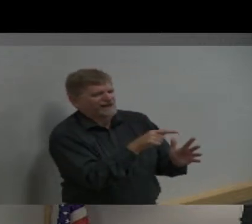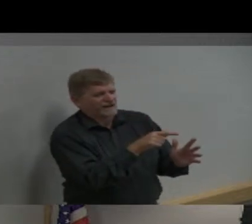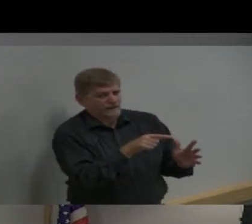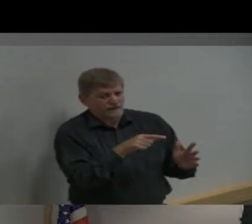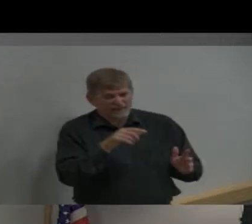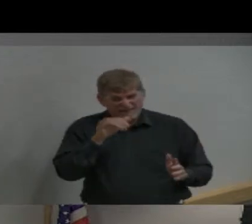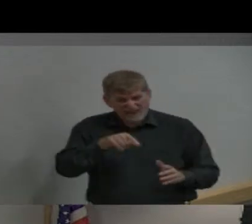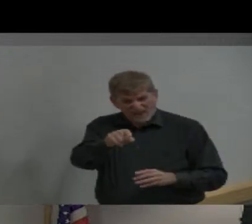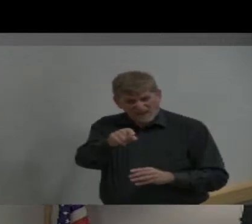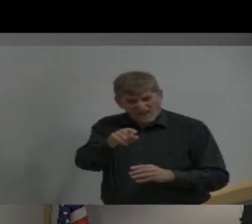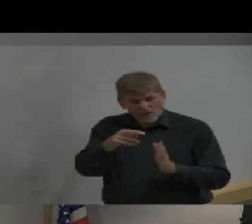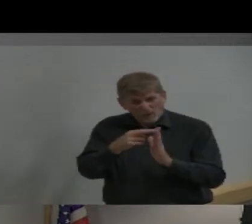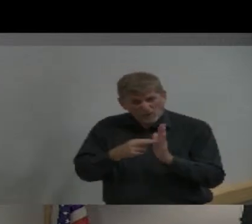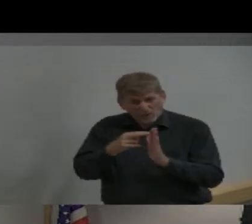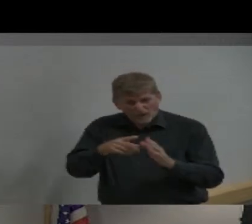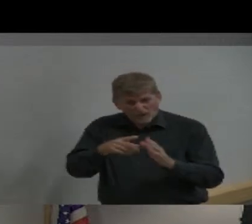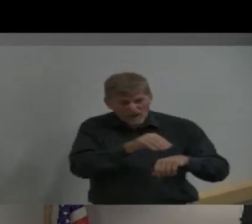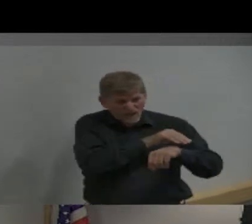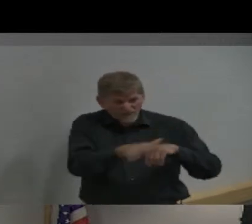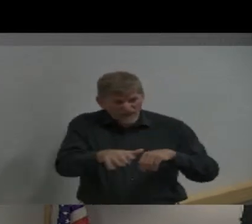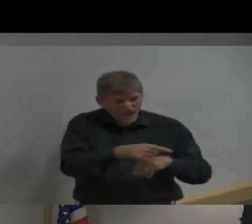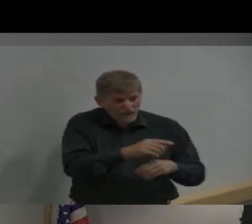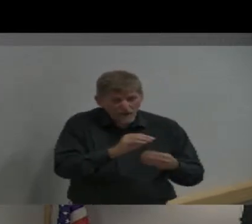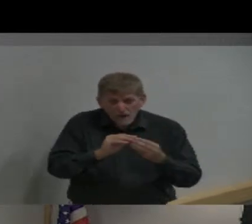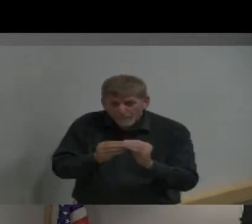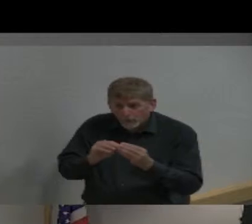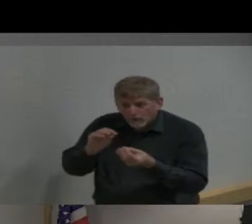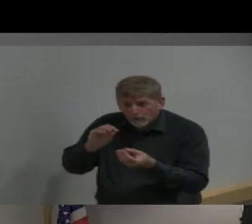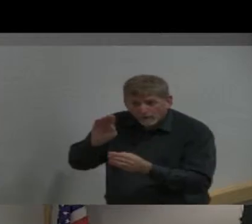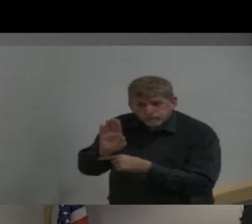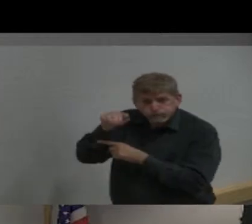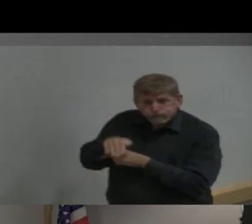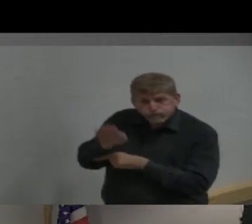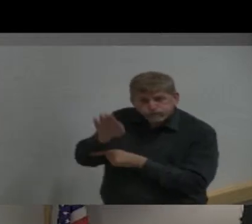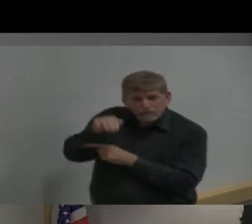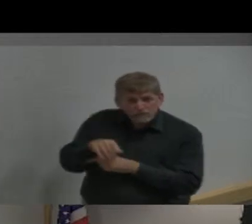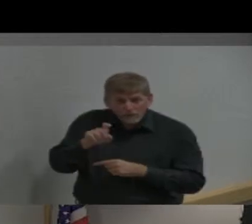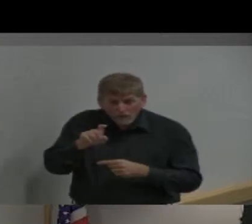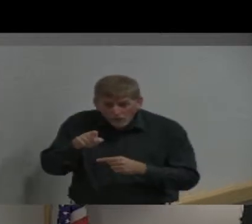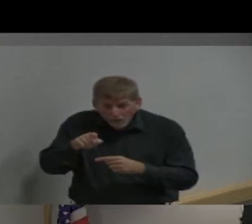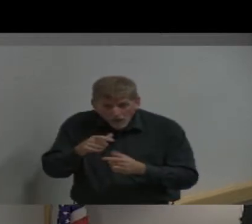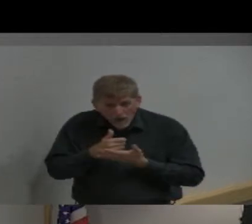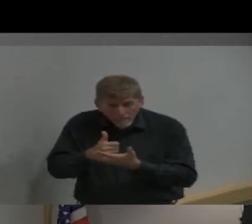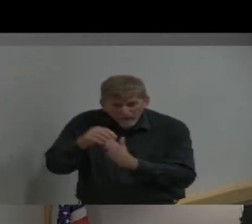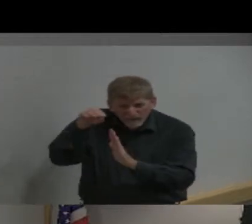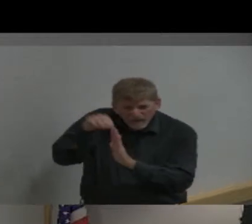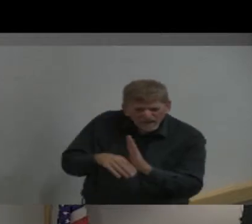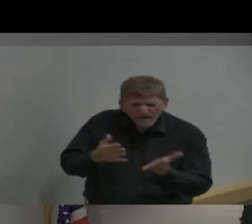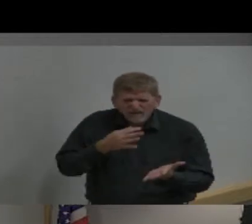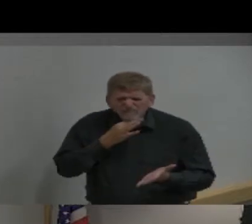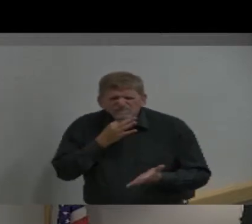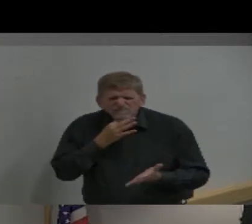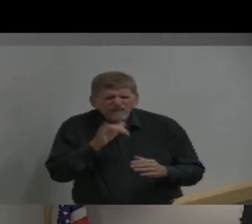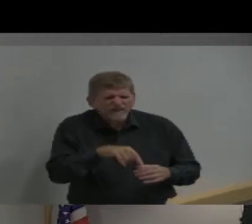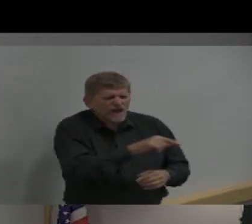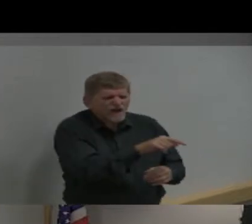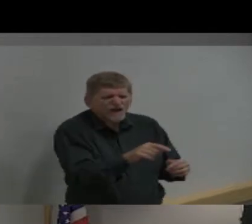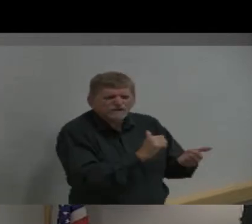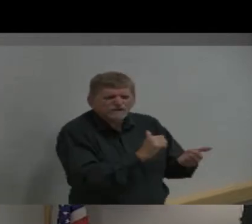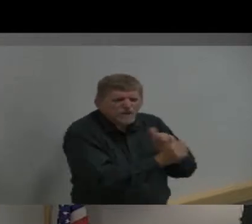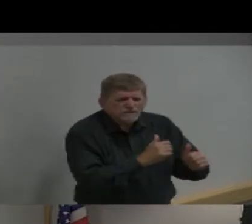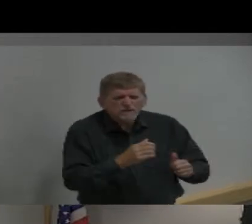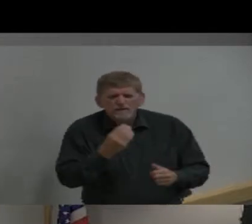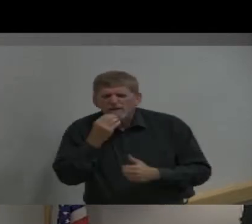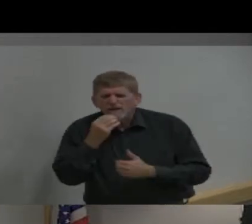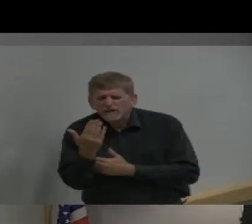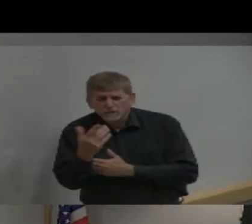of the cases in the county is going down? Are you seeing any of that kind of influence? And what's going to happen? Are there going to be recommendations about